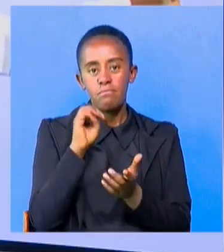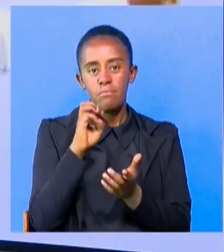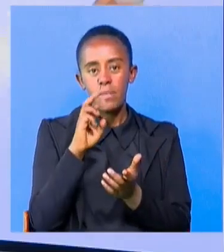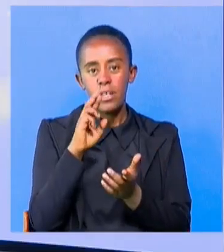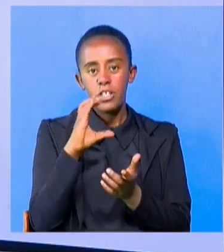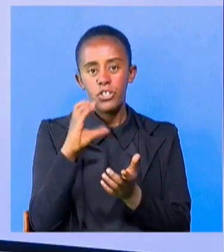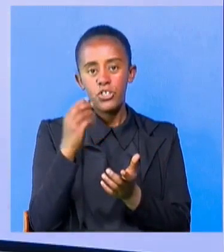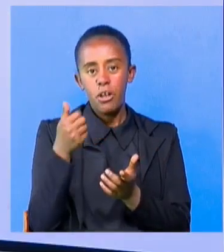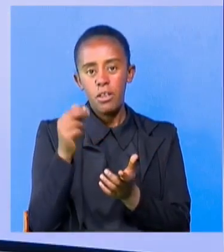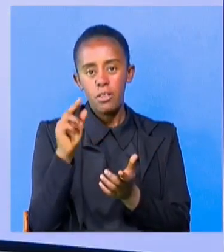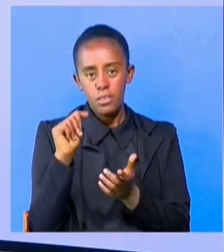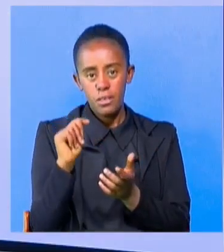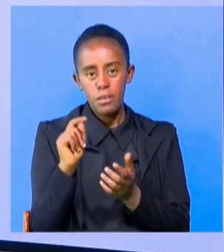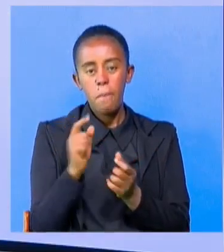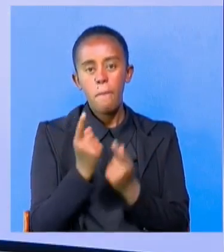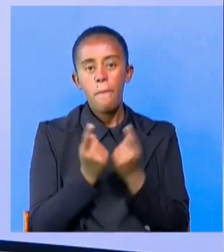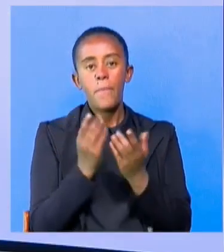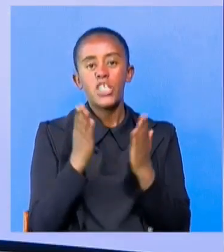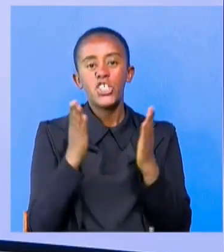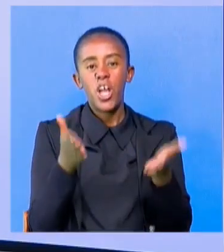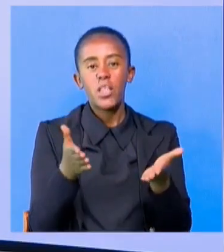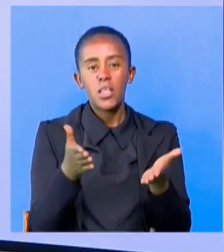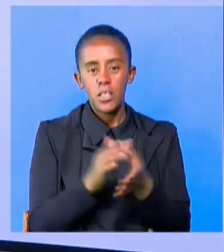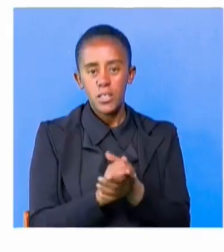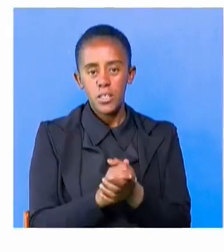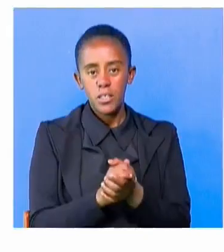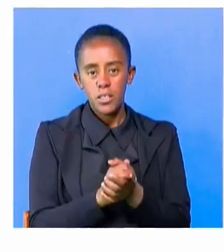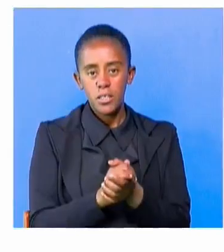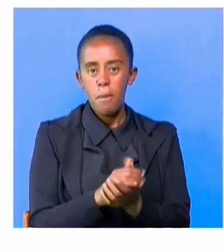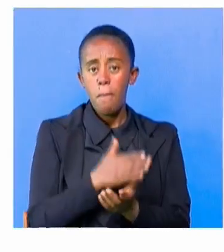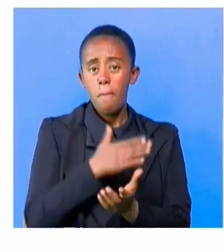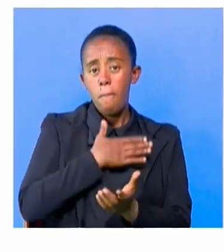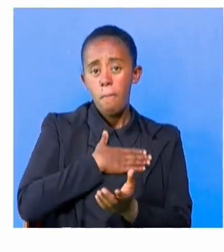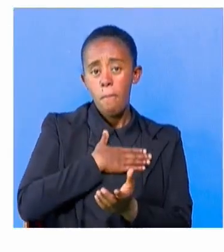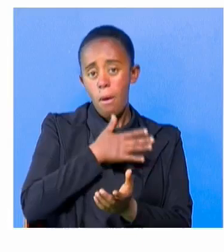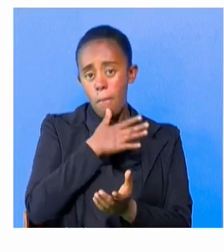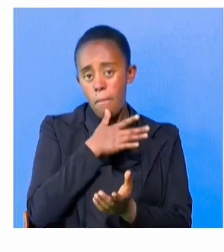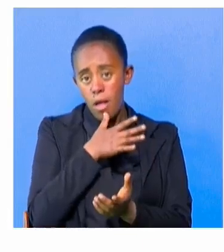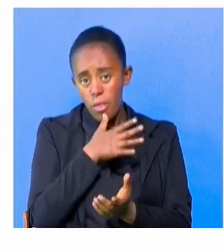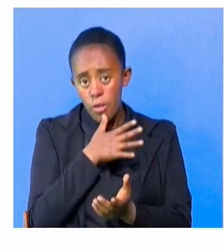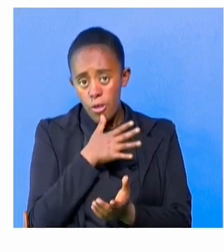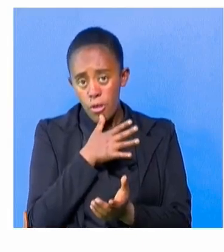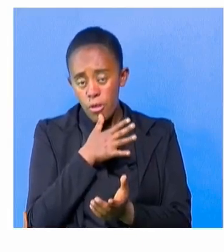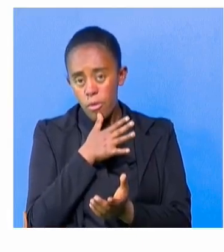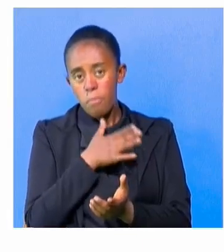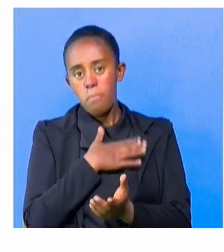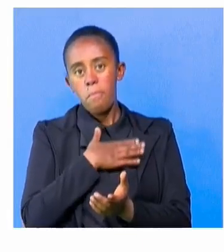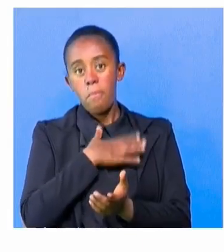My mother